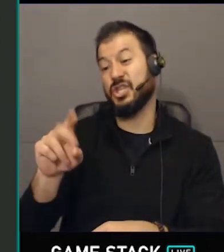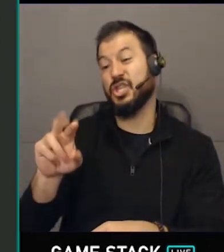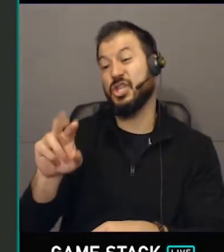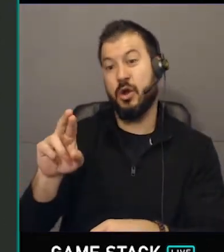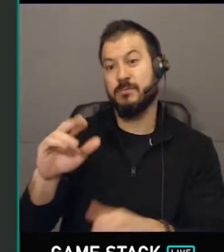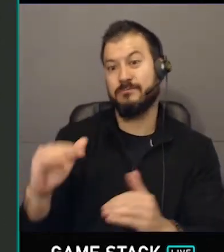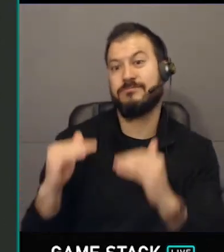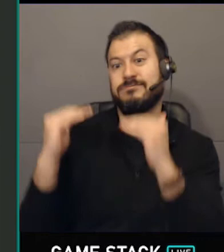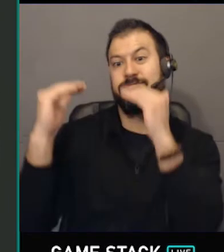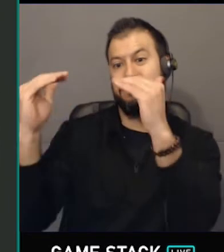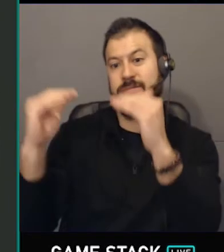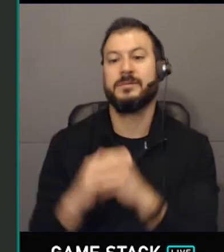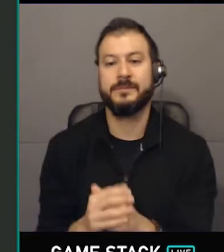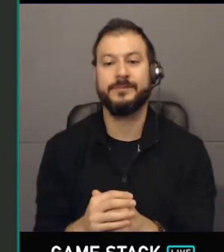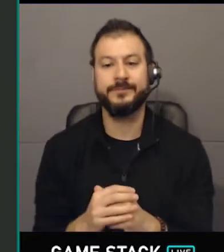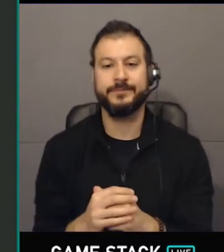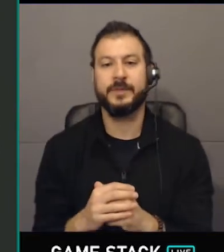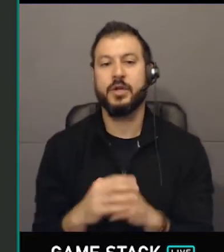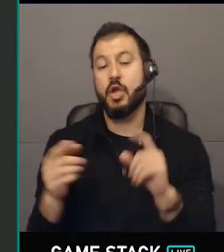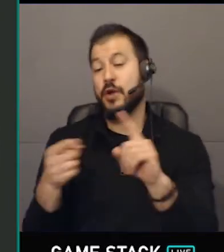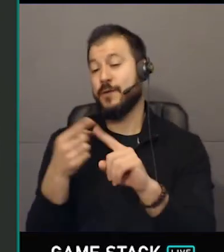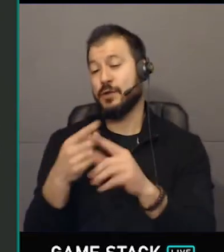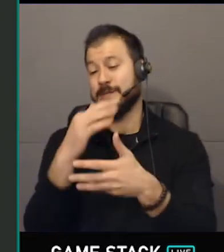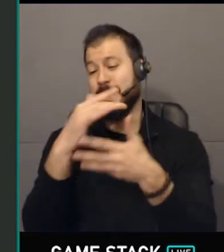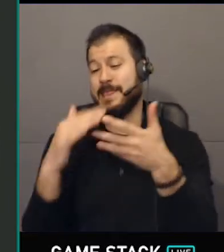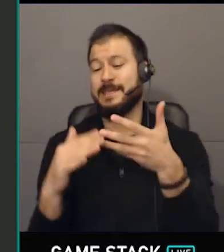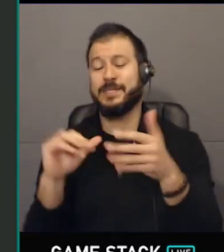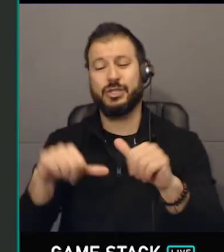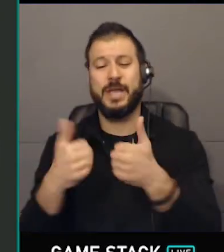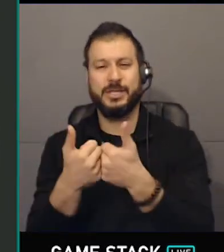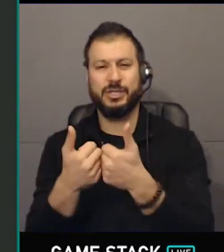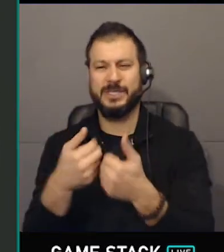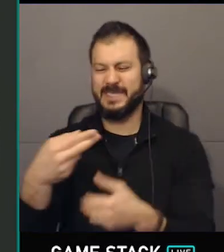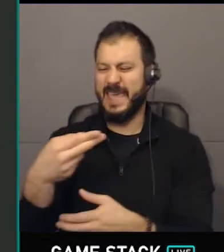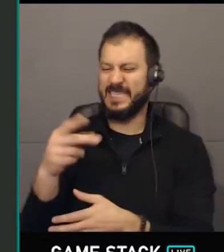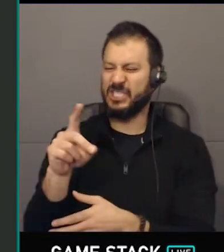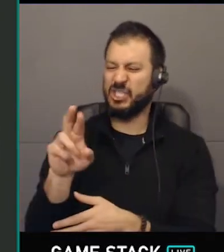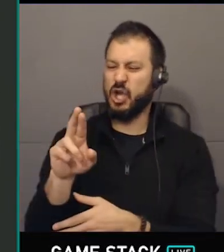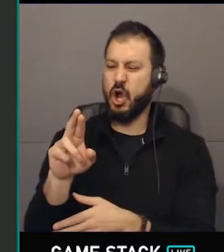All right, first on the list of challenges is HDR display quality.